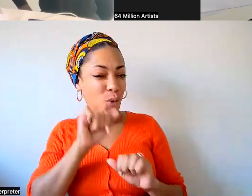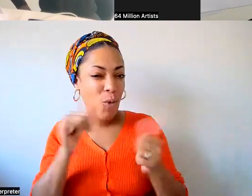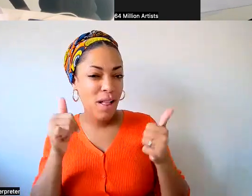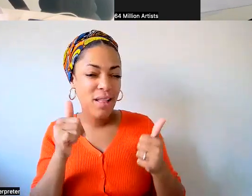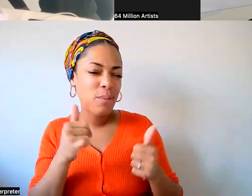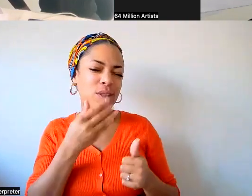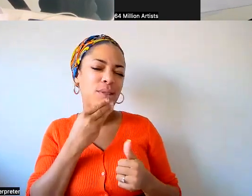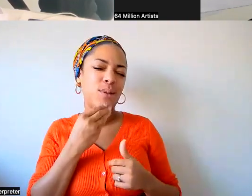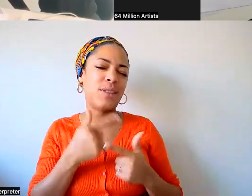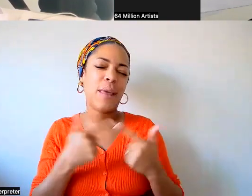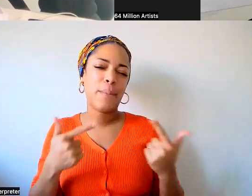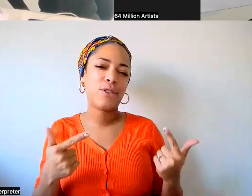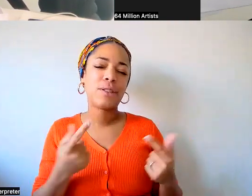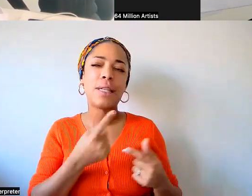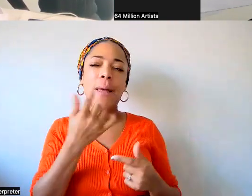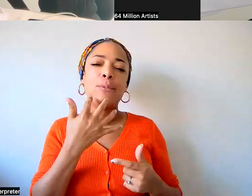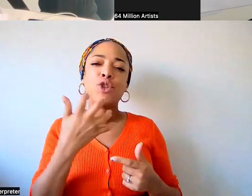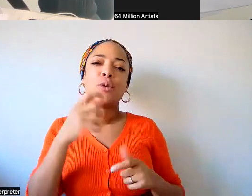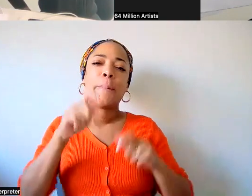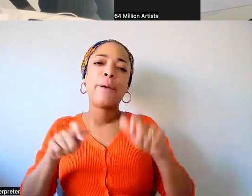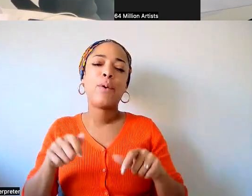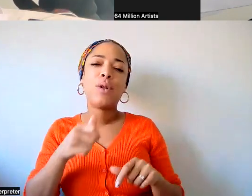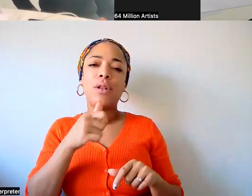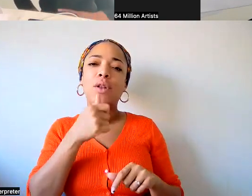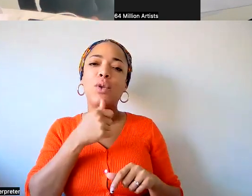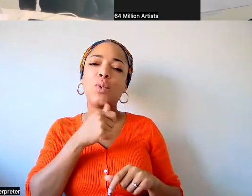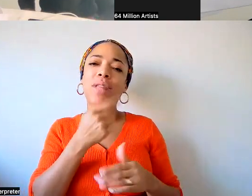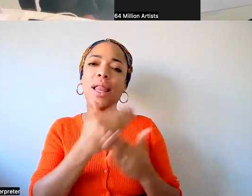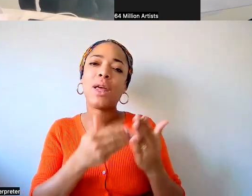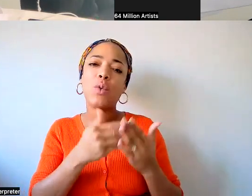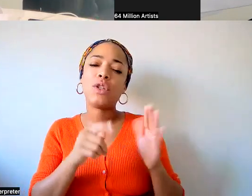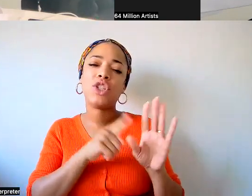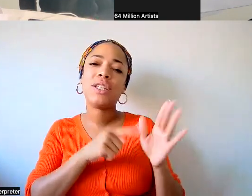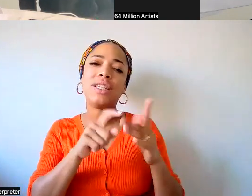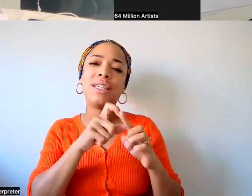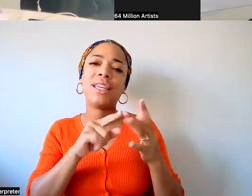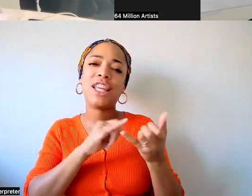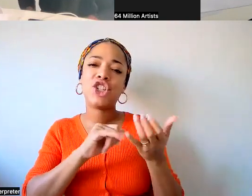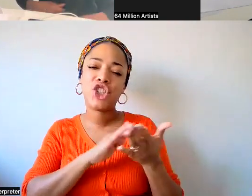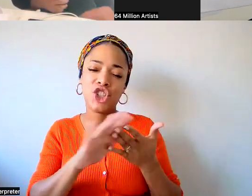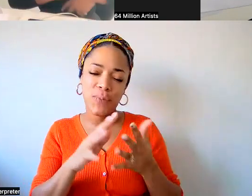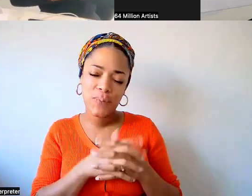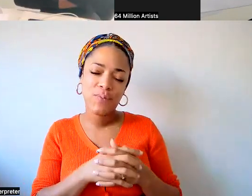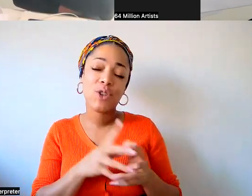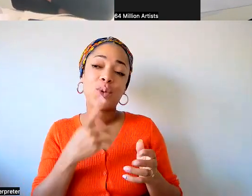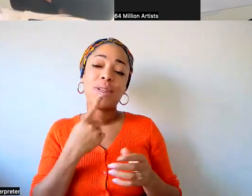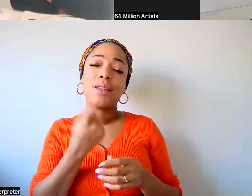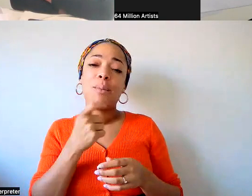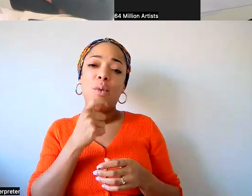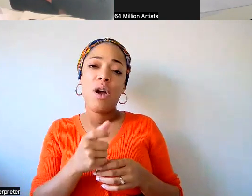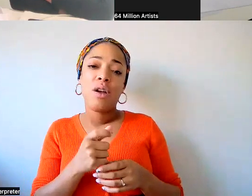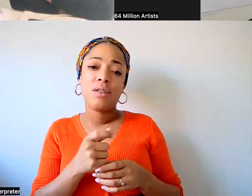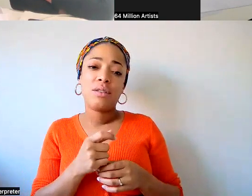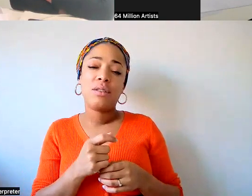it's a language that some Jewish people speak. And she would say words and we didn't know what they meant. So she would say, she would come into